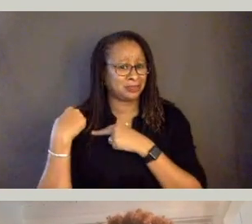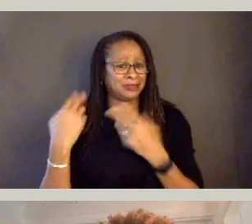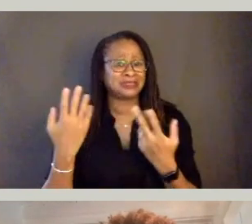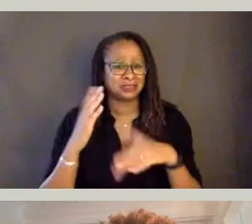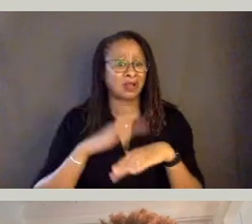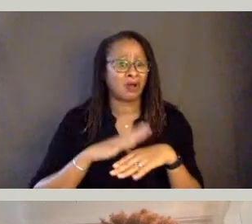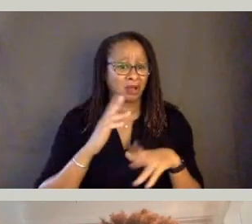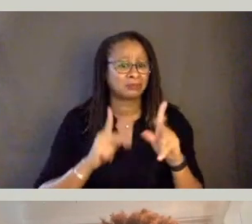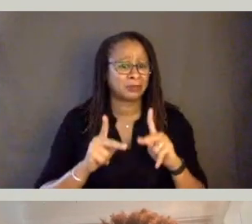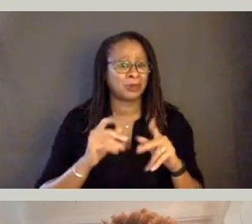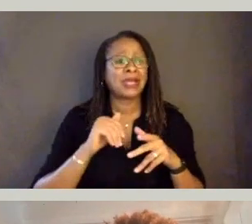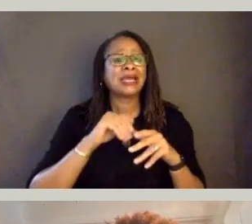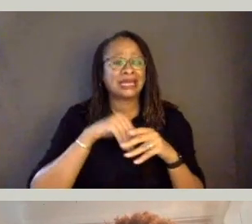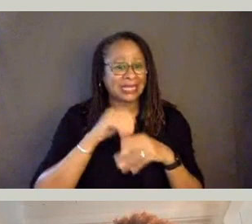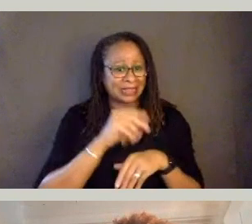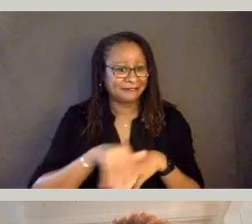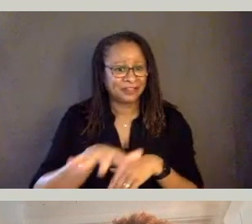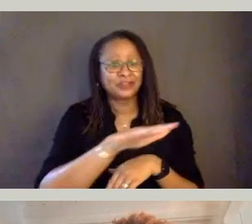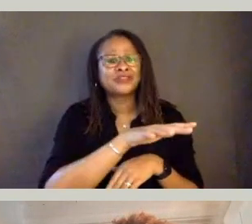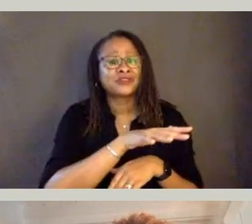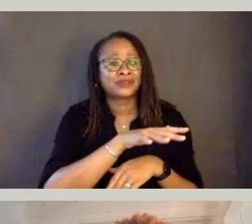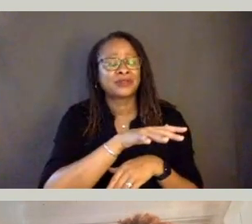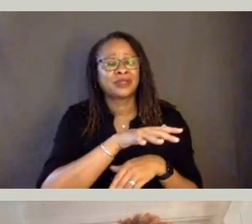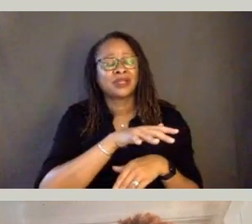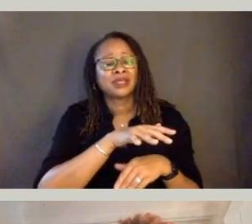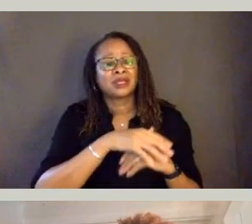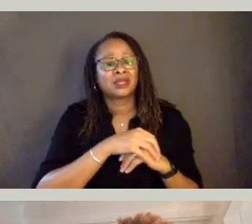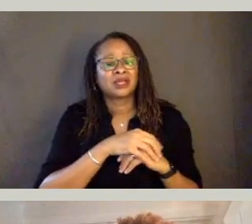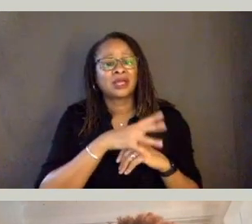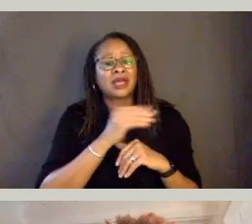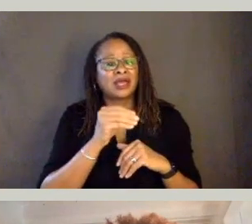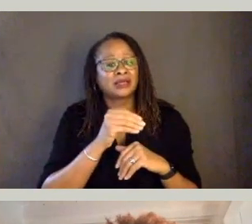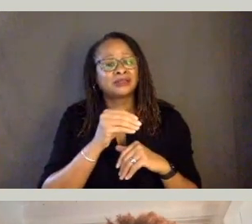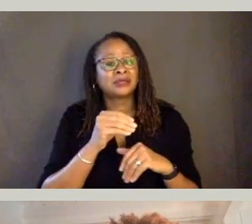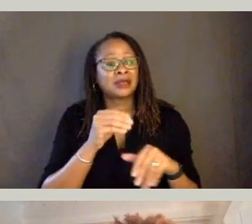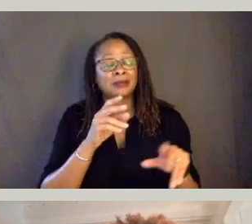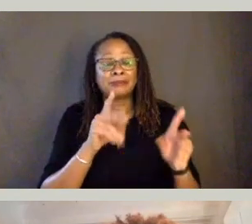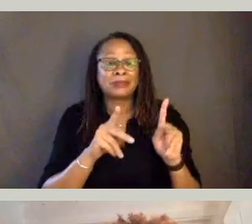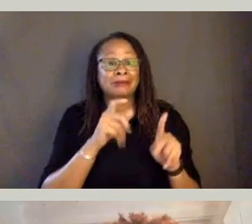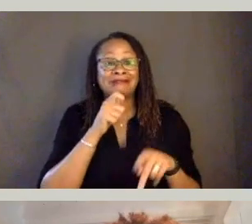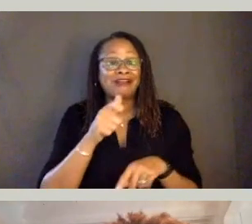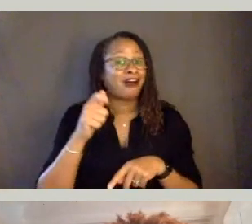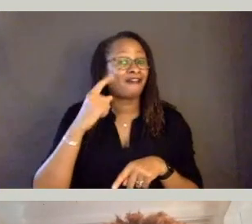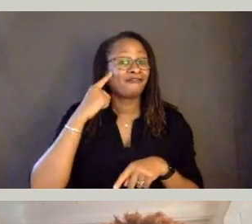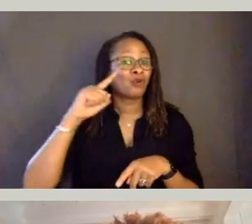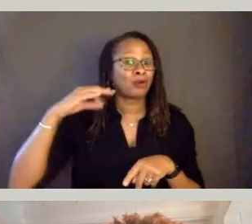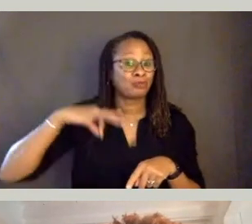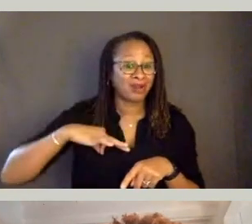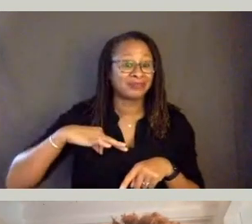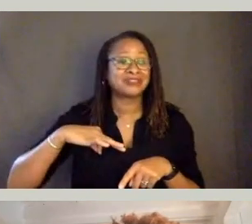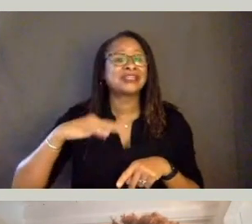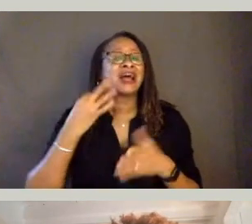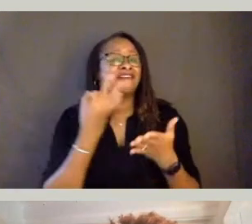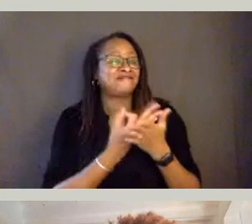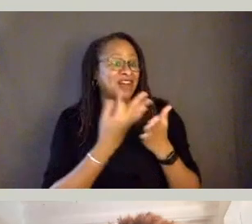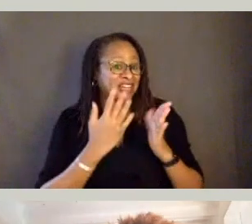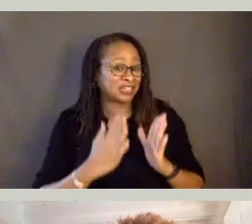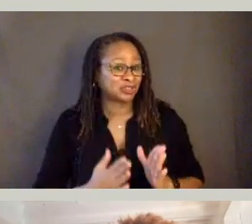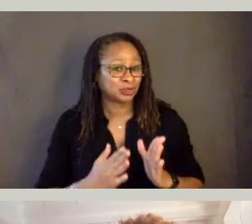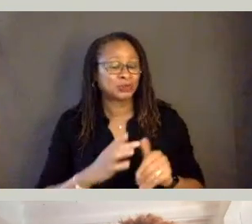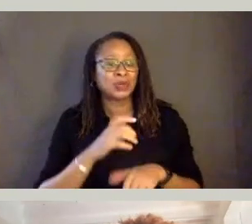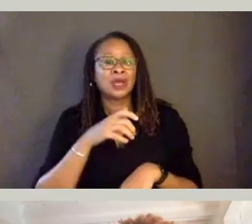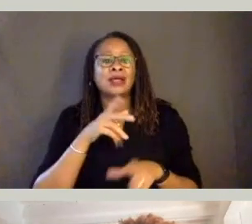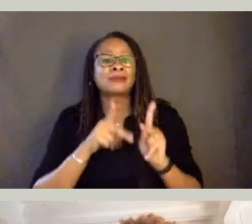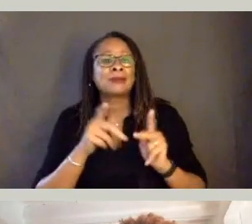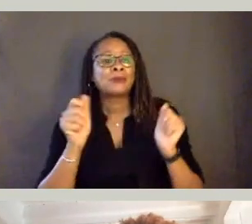of us in the field and those not-for-profit financiers. That is, the people